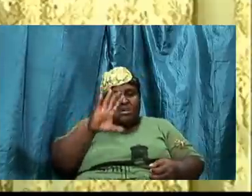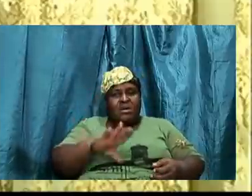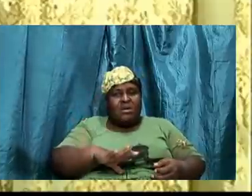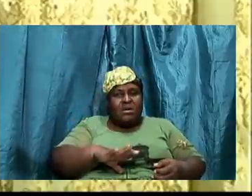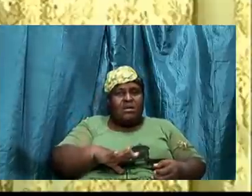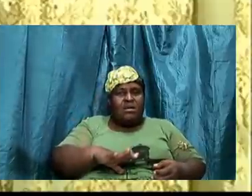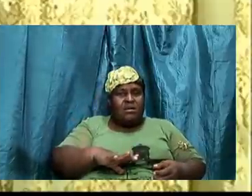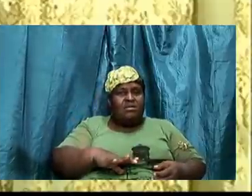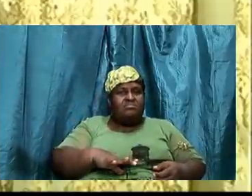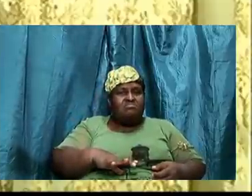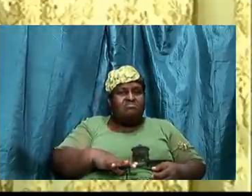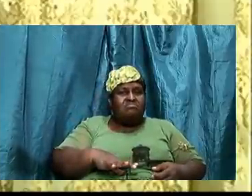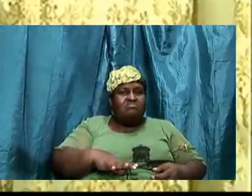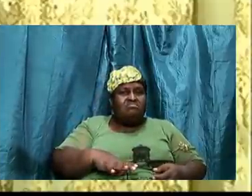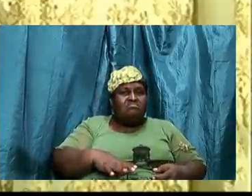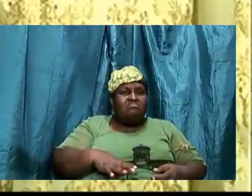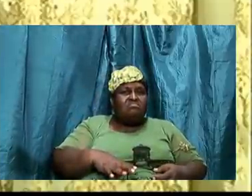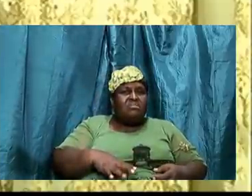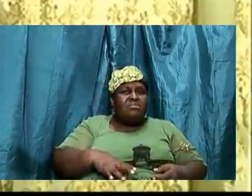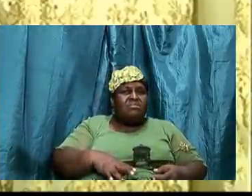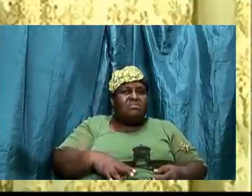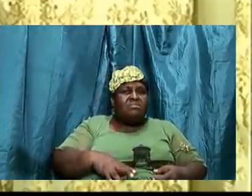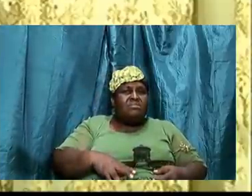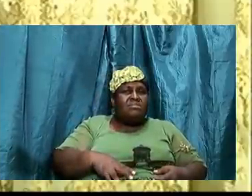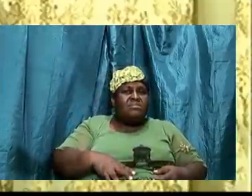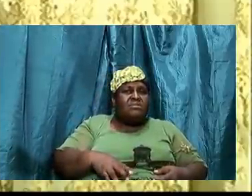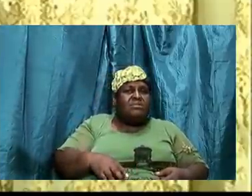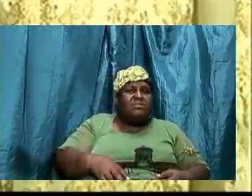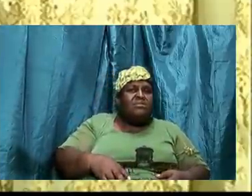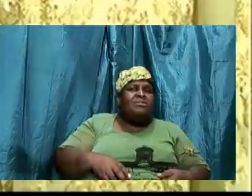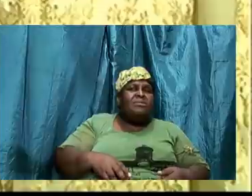take up a man out of a wheelchair. And then we're